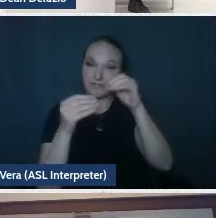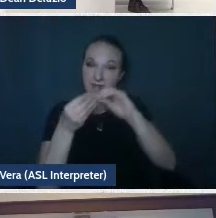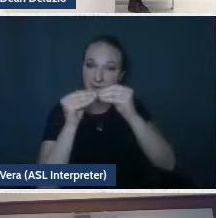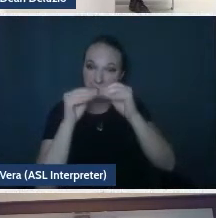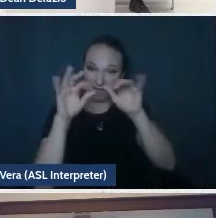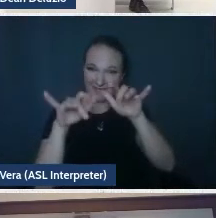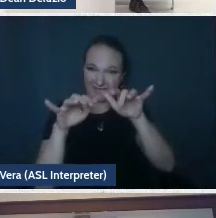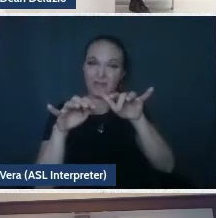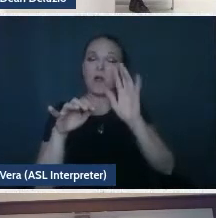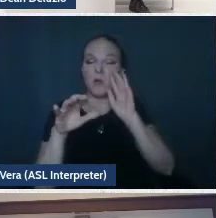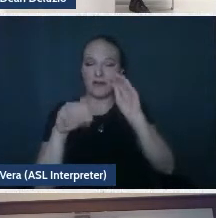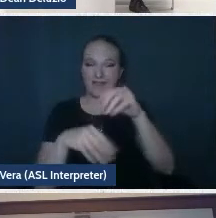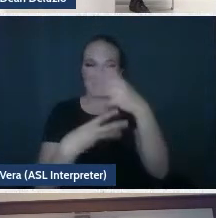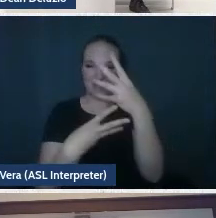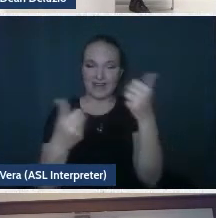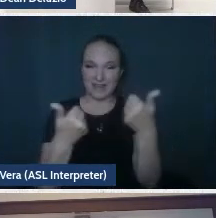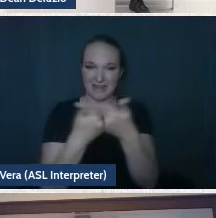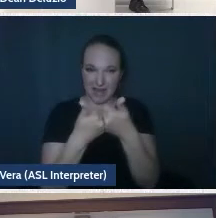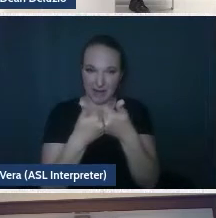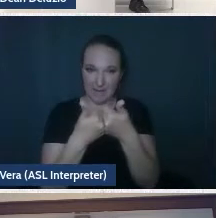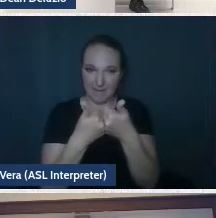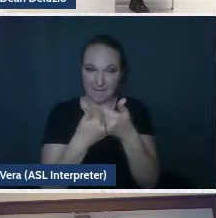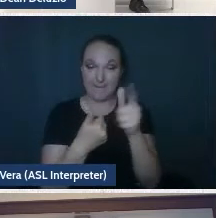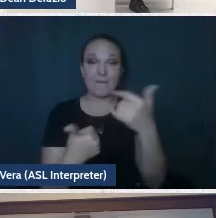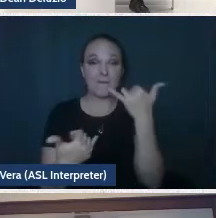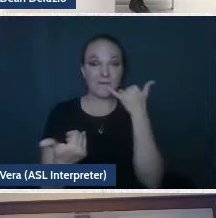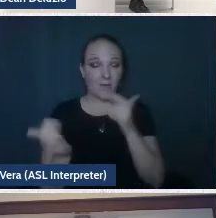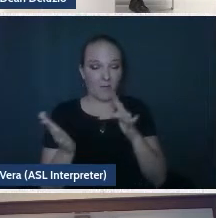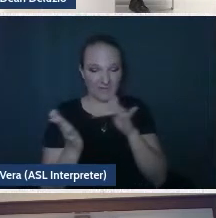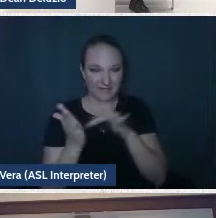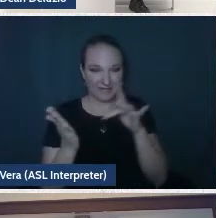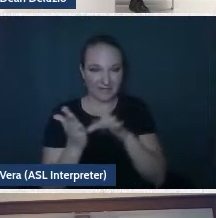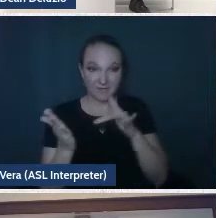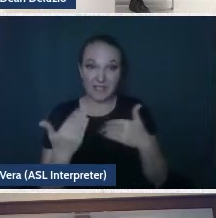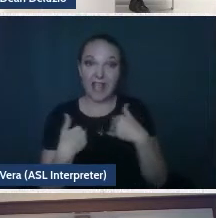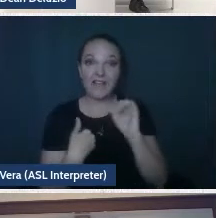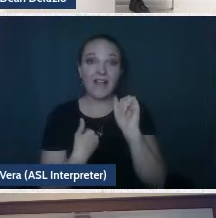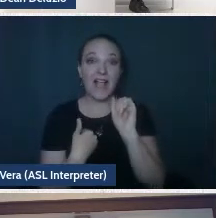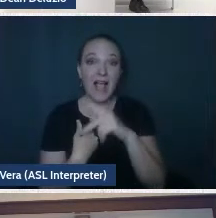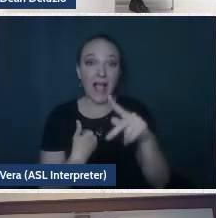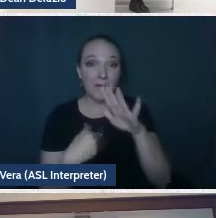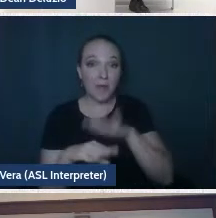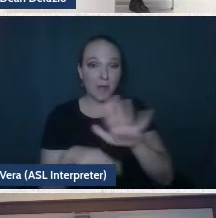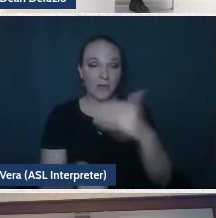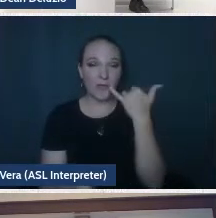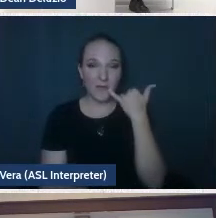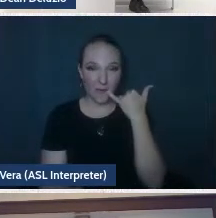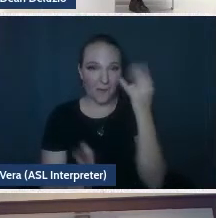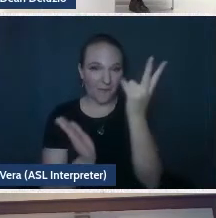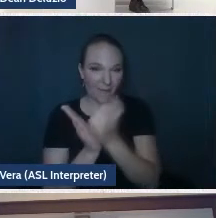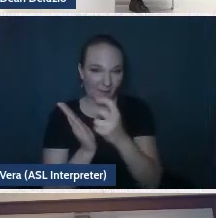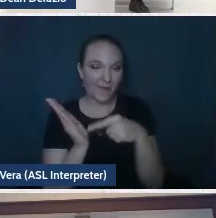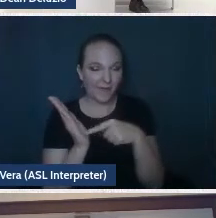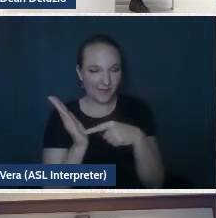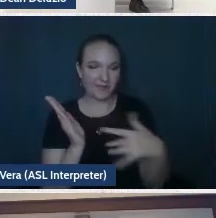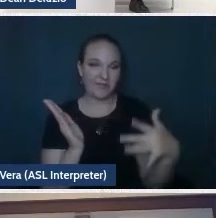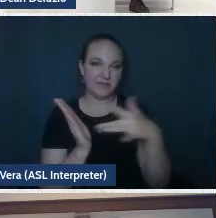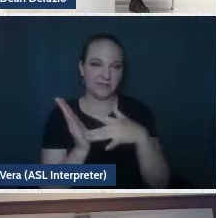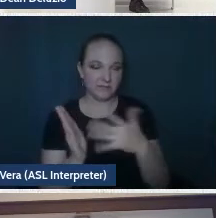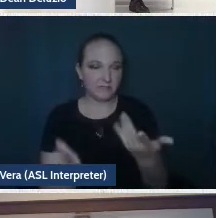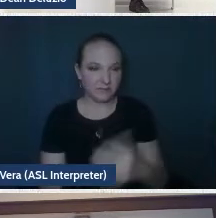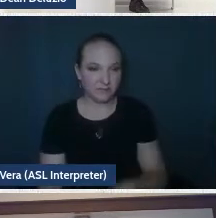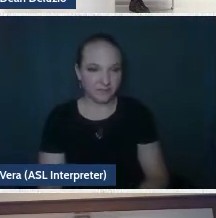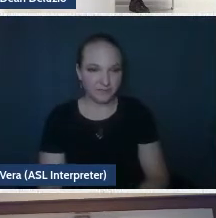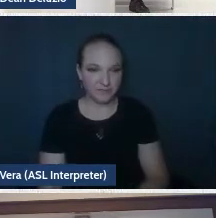And I guess if people do have the Kahoot app, if you're a frequent player. Yeah, that's right. You could join on